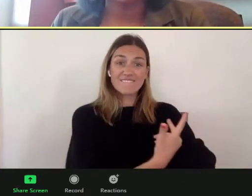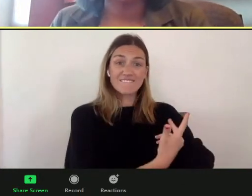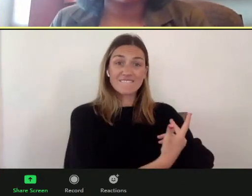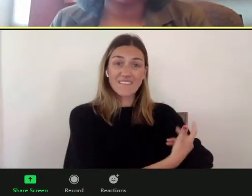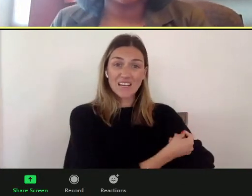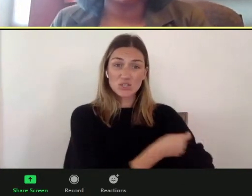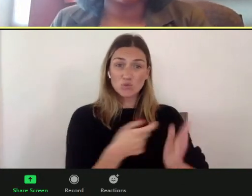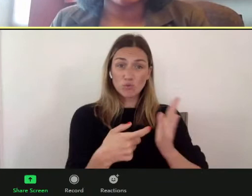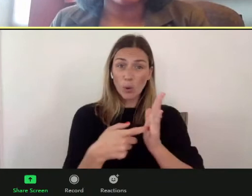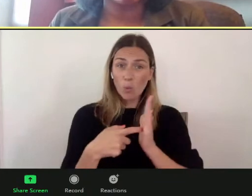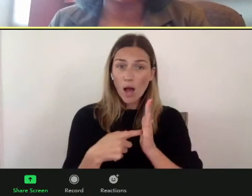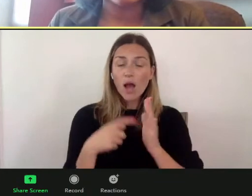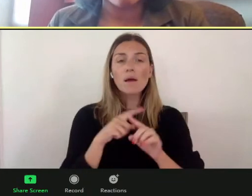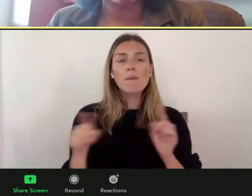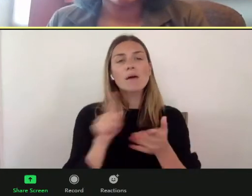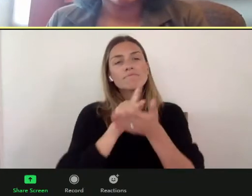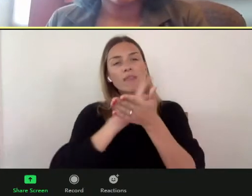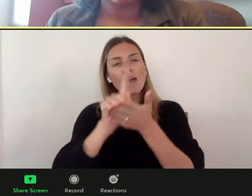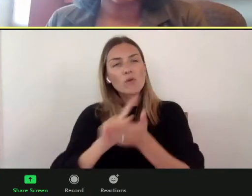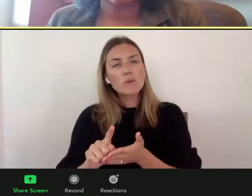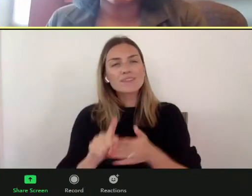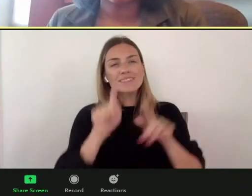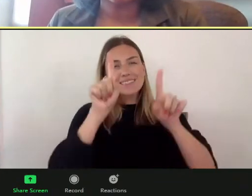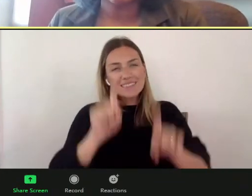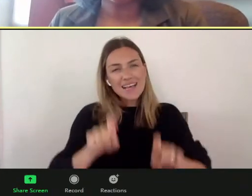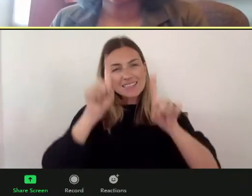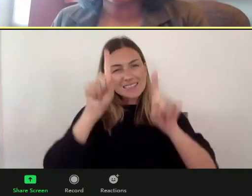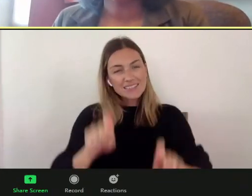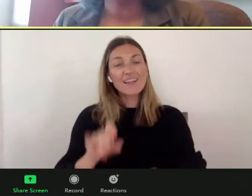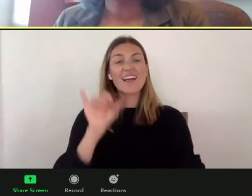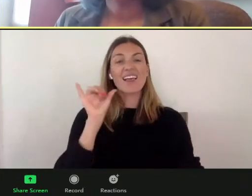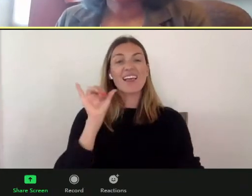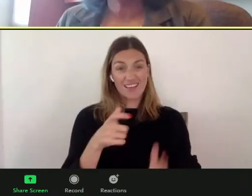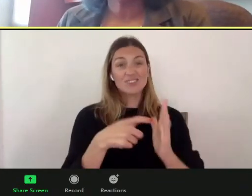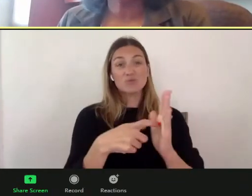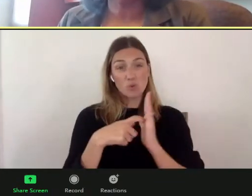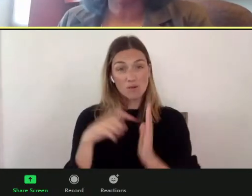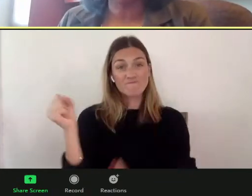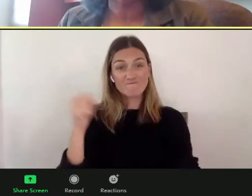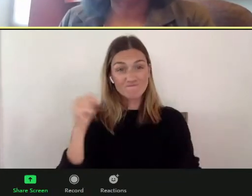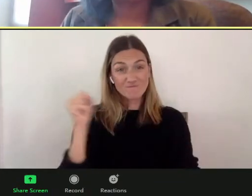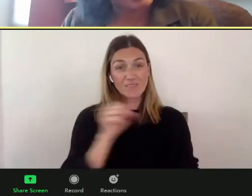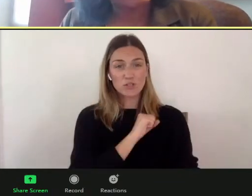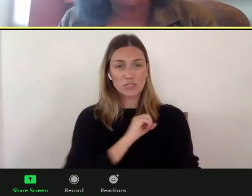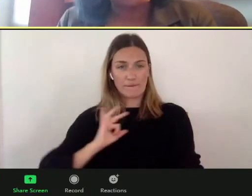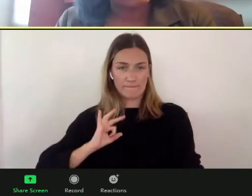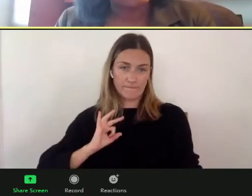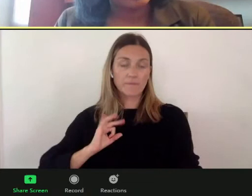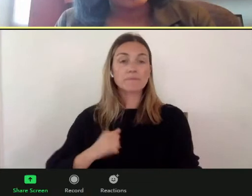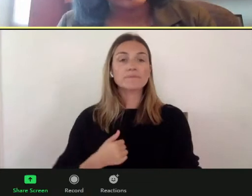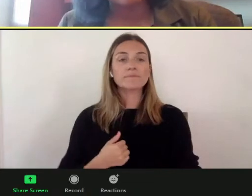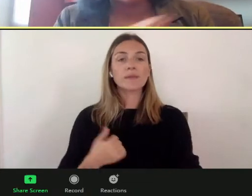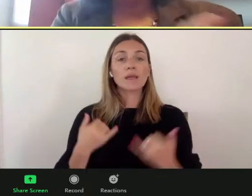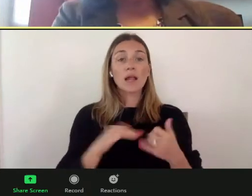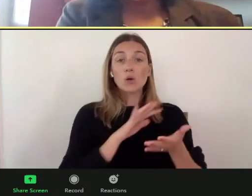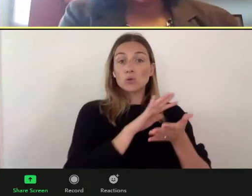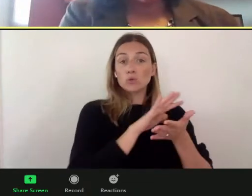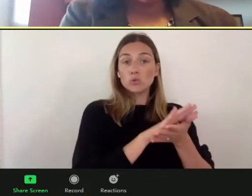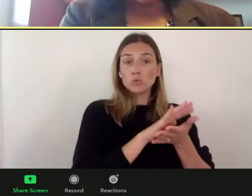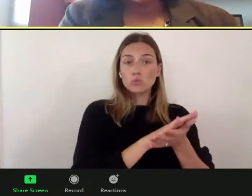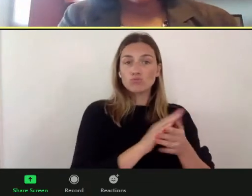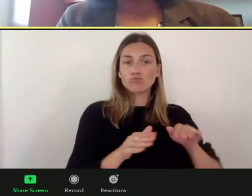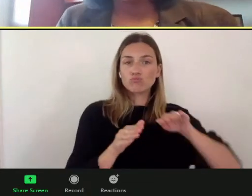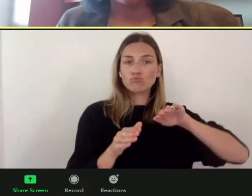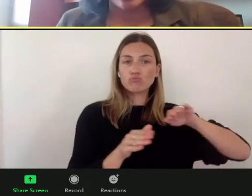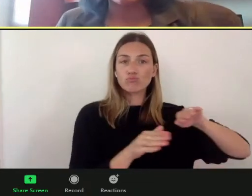but testing every week for all of our staff is absolutely required. As we move outside of the school building, so that's inside the